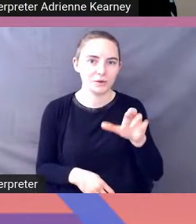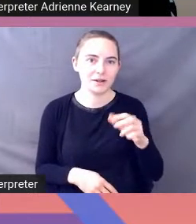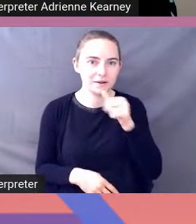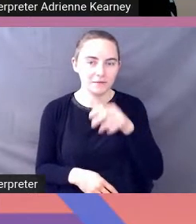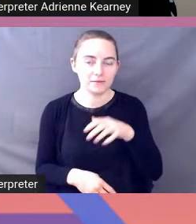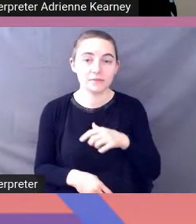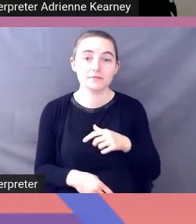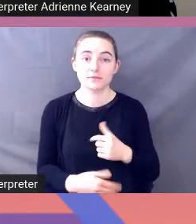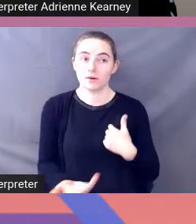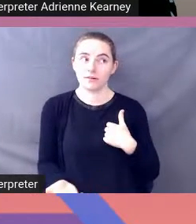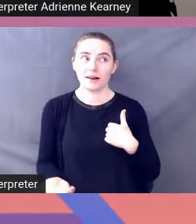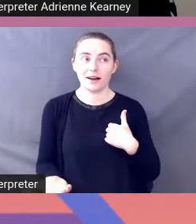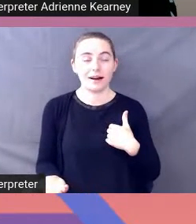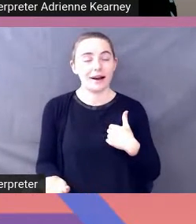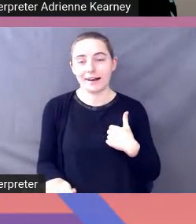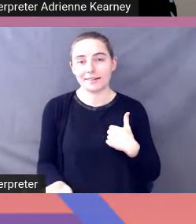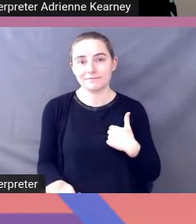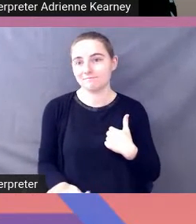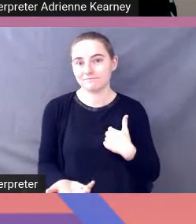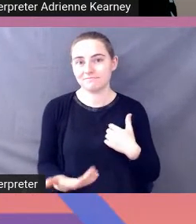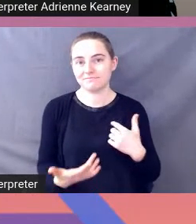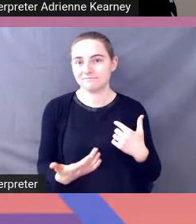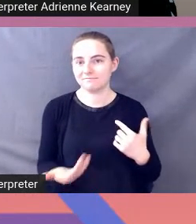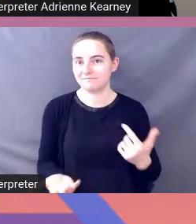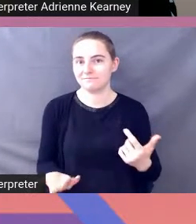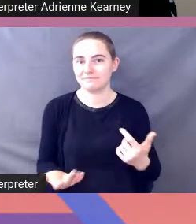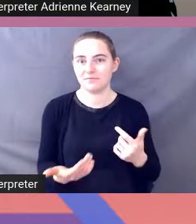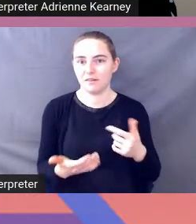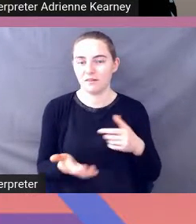met, and I'm made to feel I have a lot more